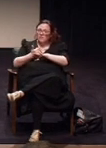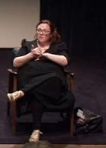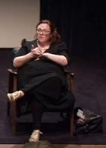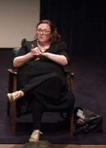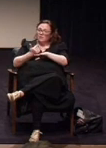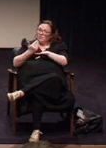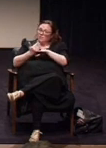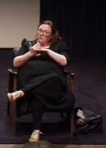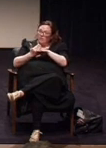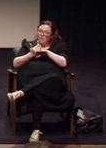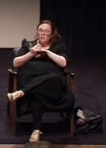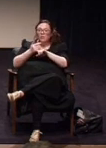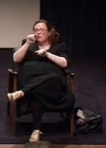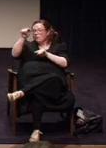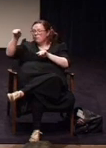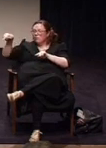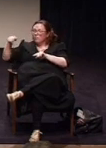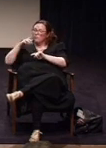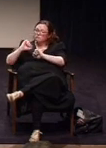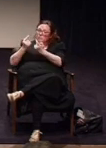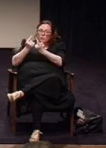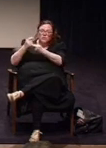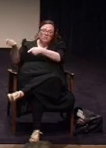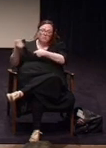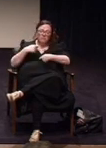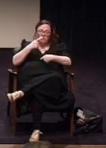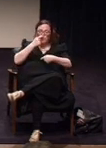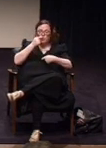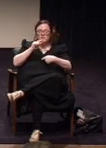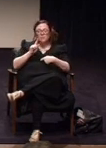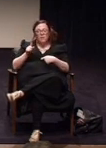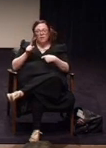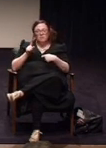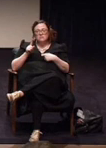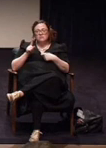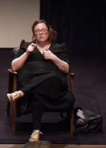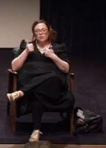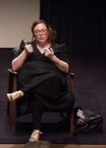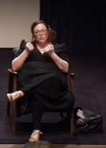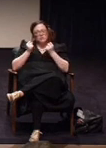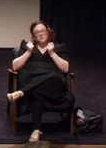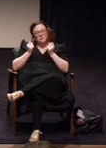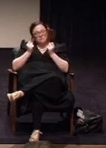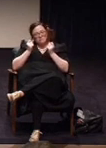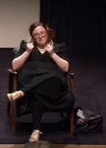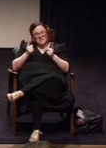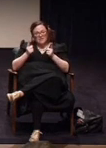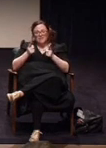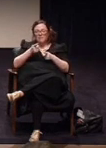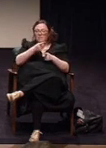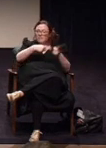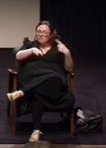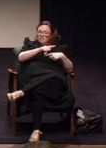with. There are products on the market. But a good move is to involve people